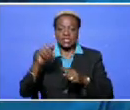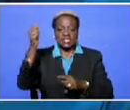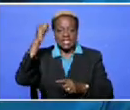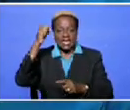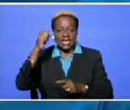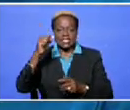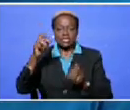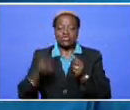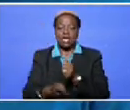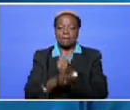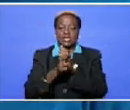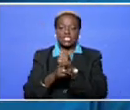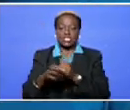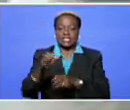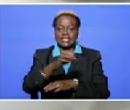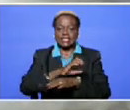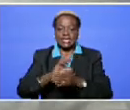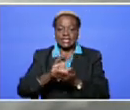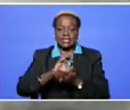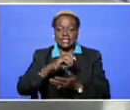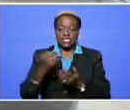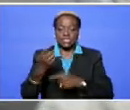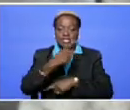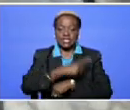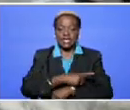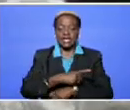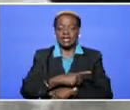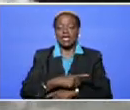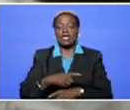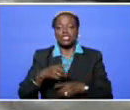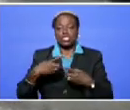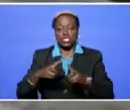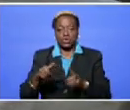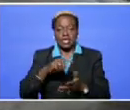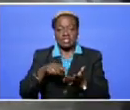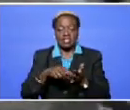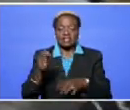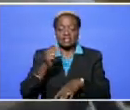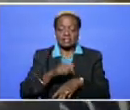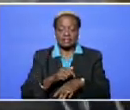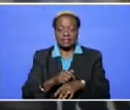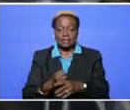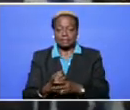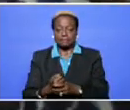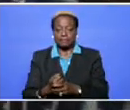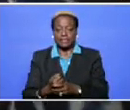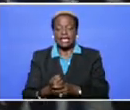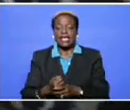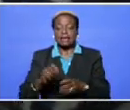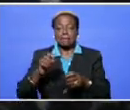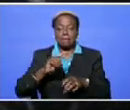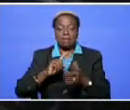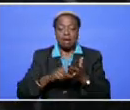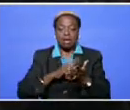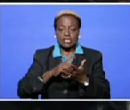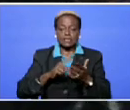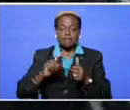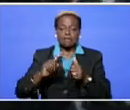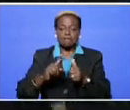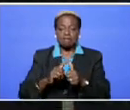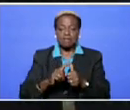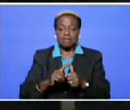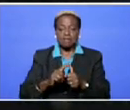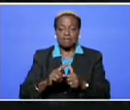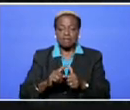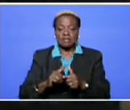Center today. During the annual Governor General's visit to the facility, the event also marks the official start of the holiday season for the Public